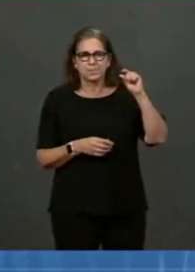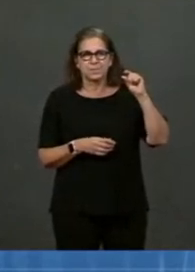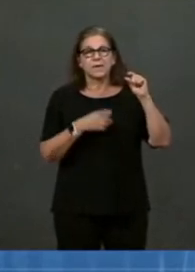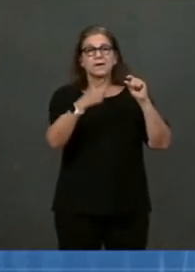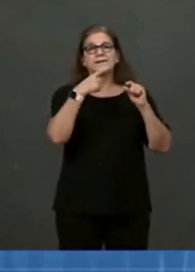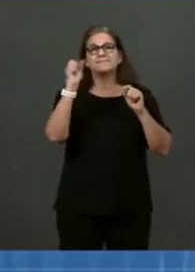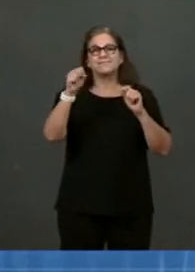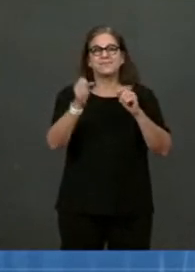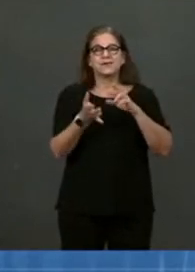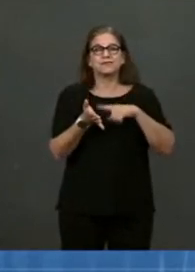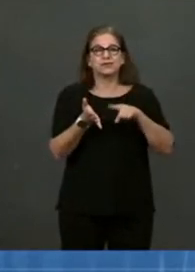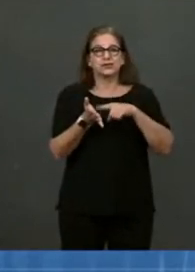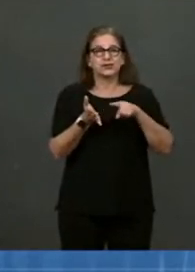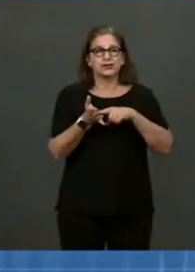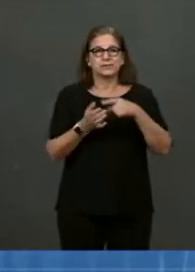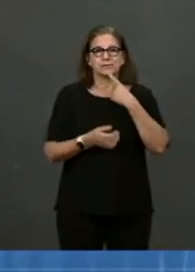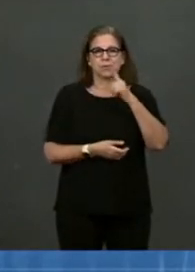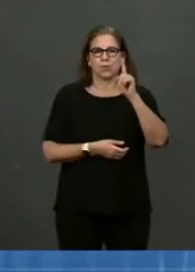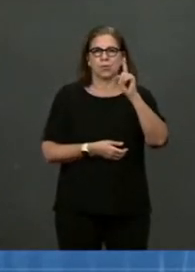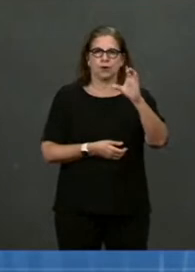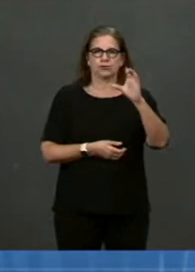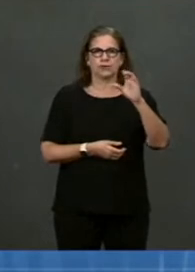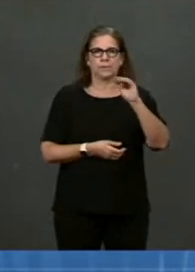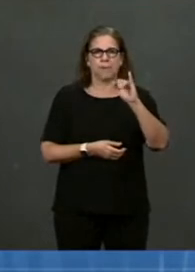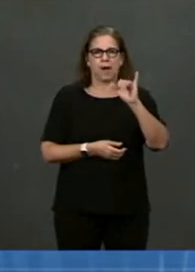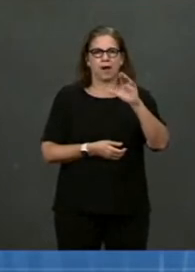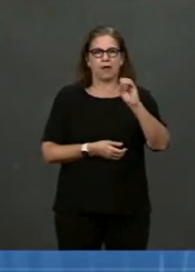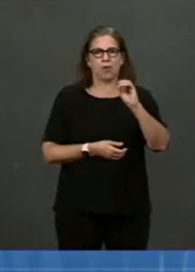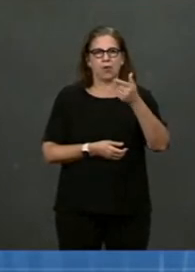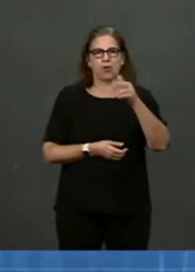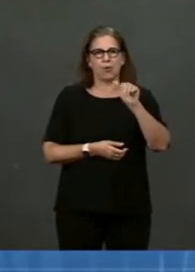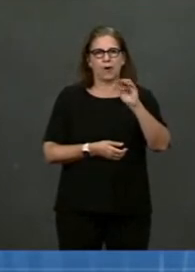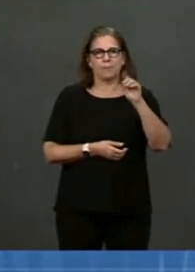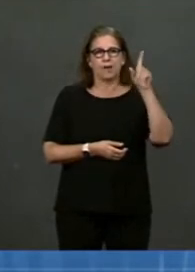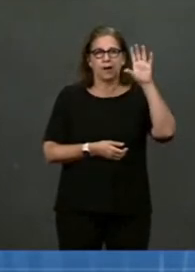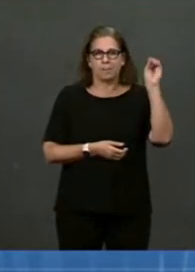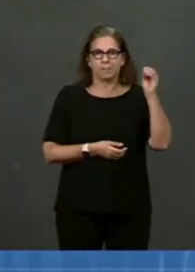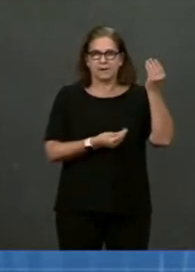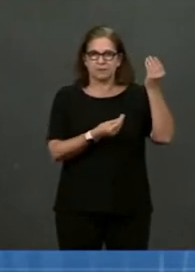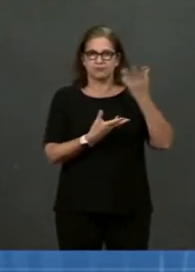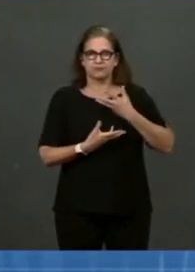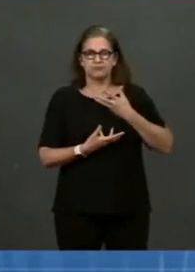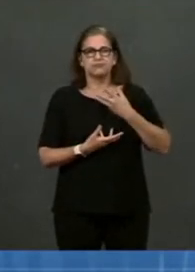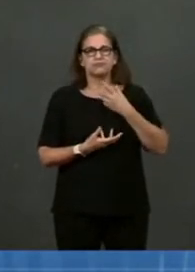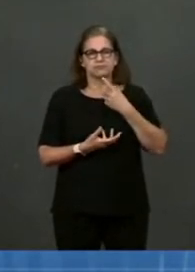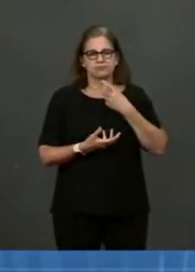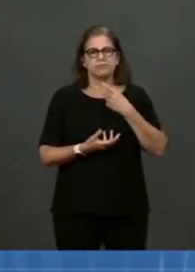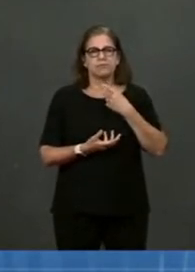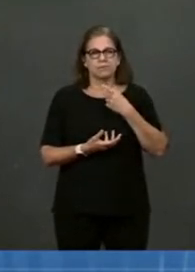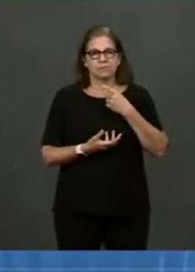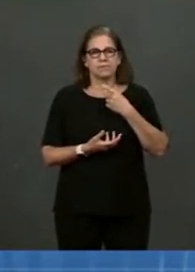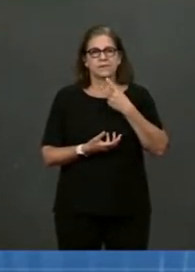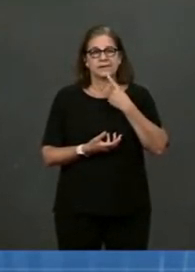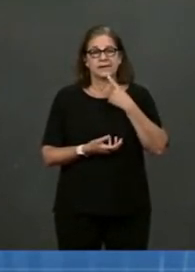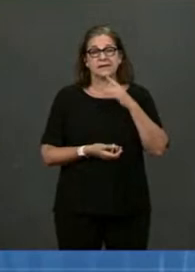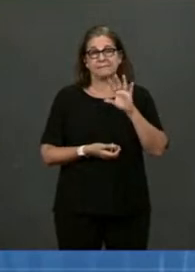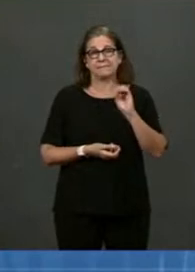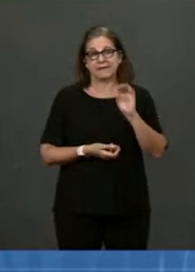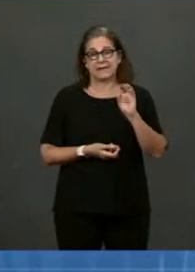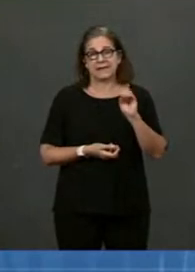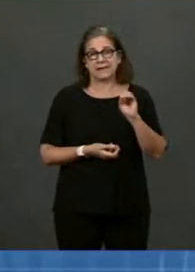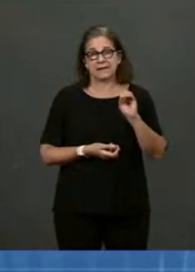submitting data on the study that they did on 50. I'm not sure exactly when that's going to be able to go to the